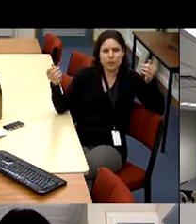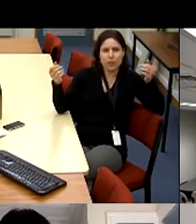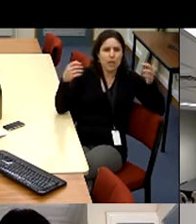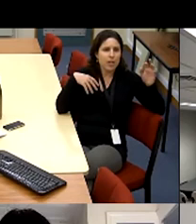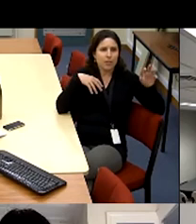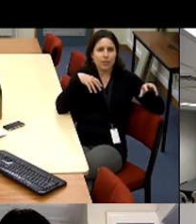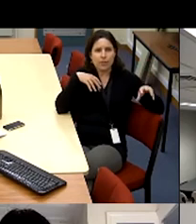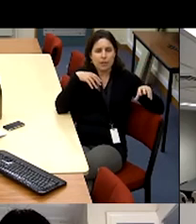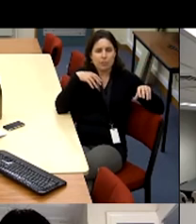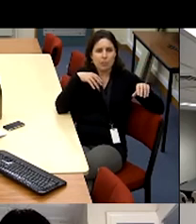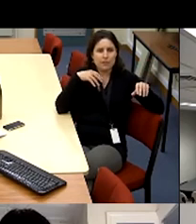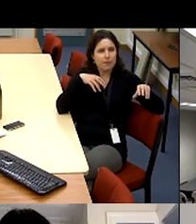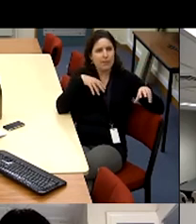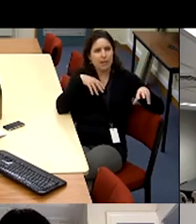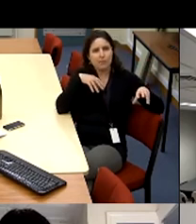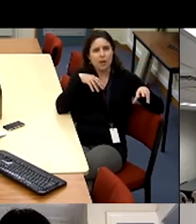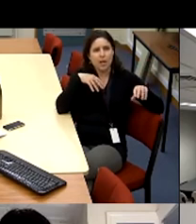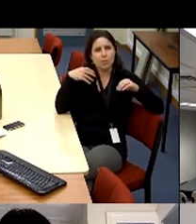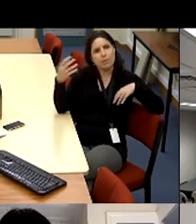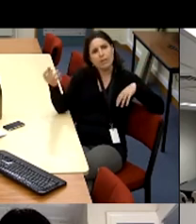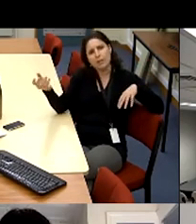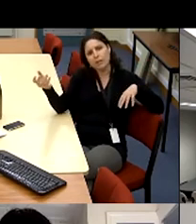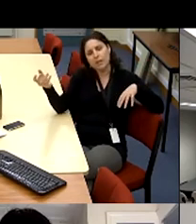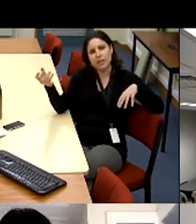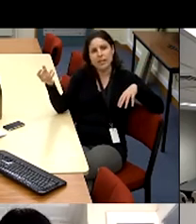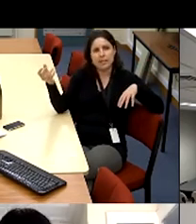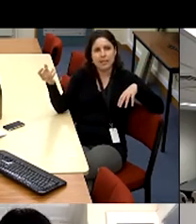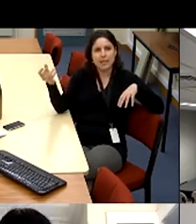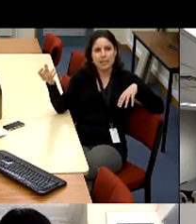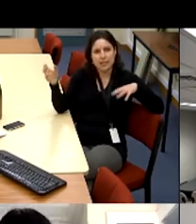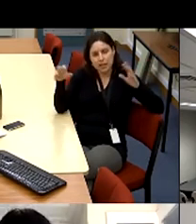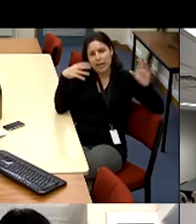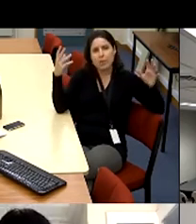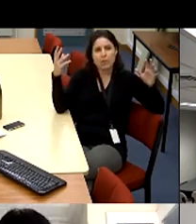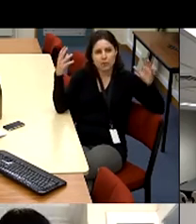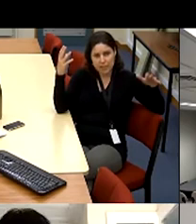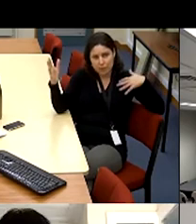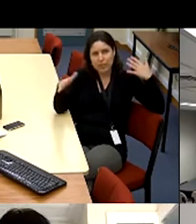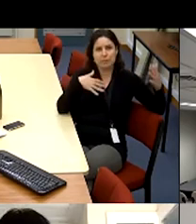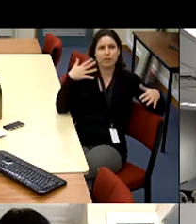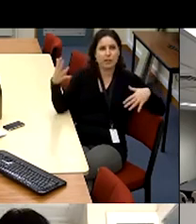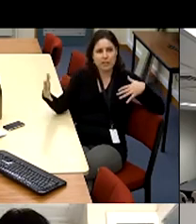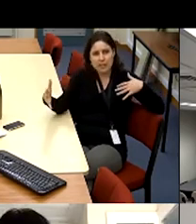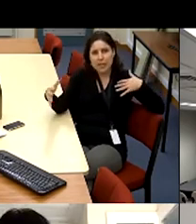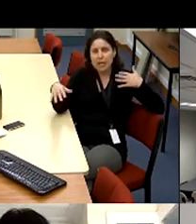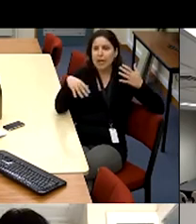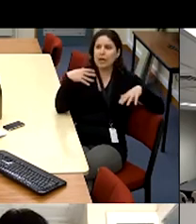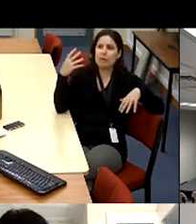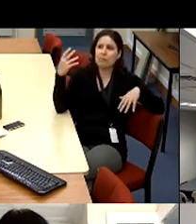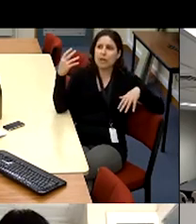do? Or, you know, what was their family life like? Where were they living? And they went through this terrible